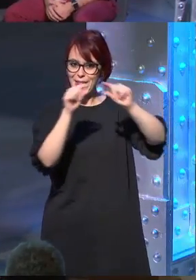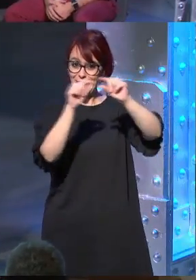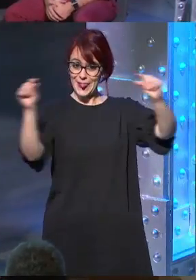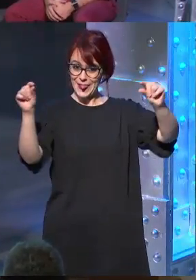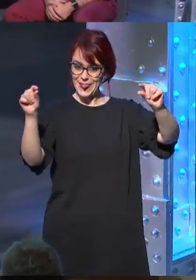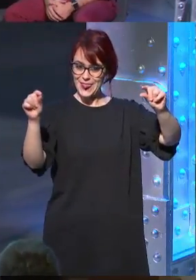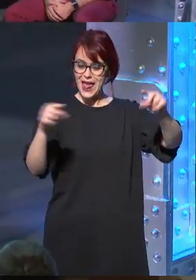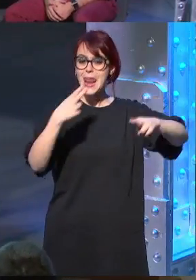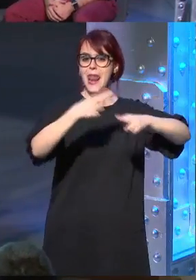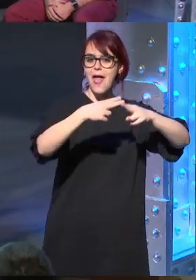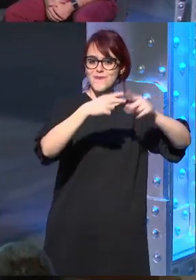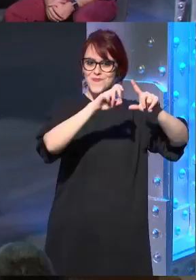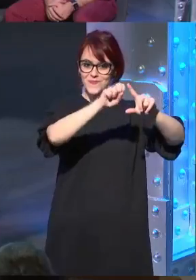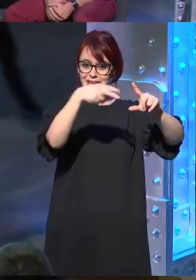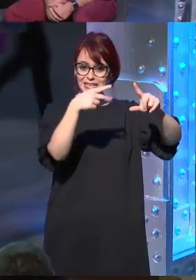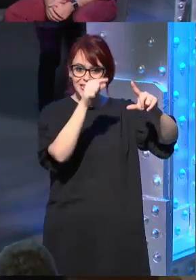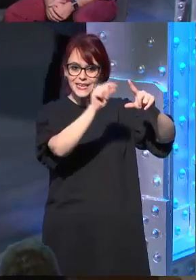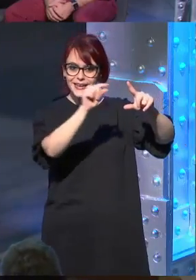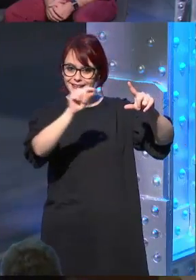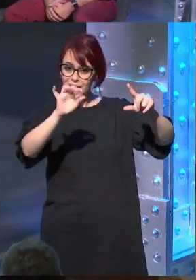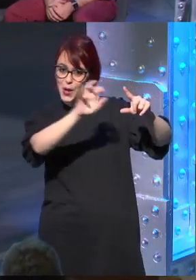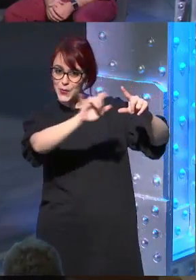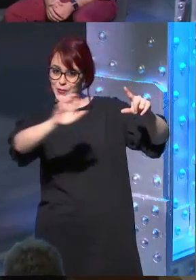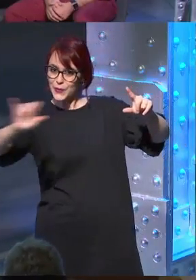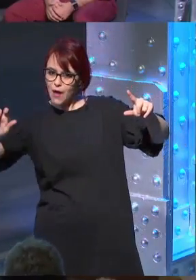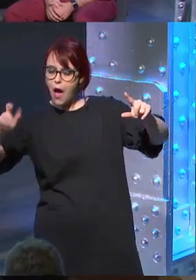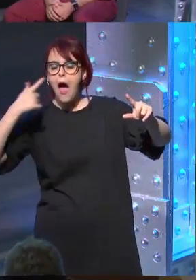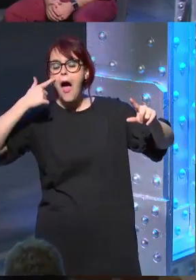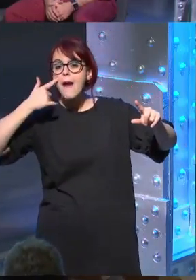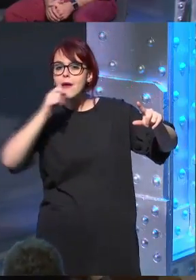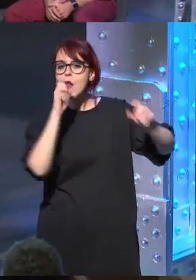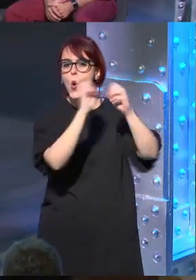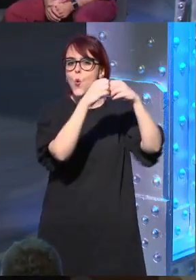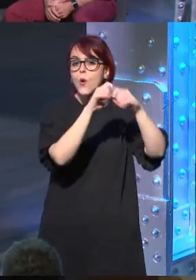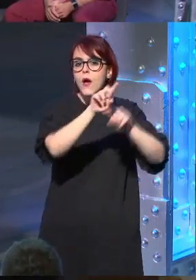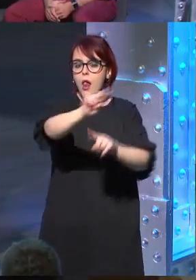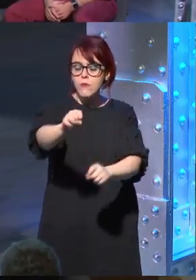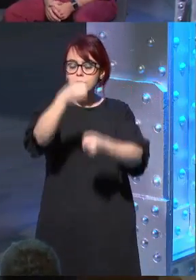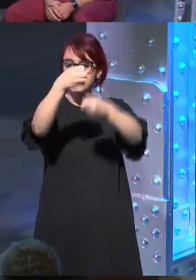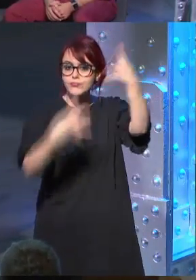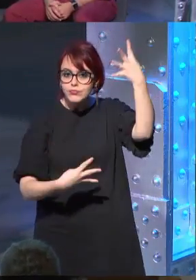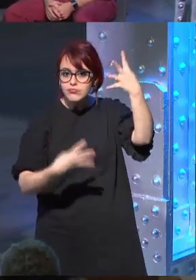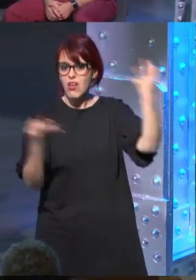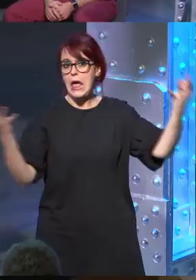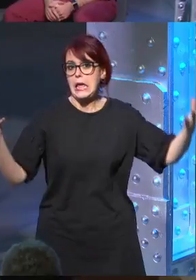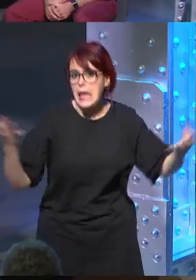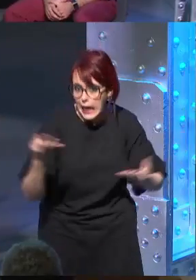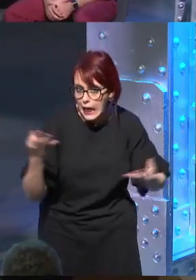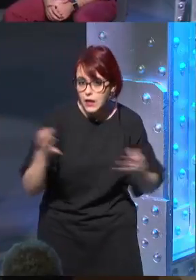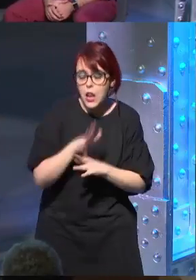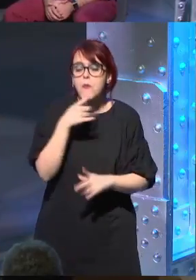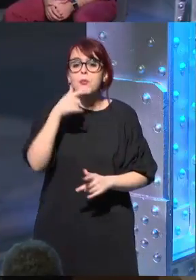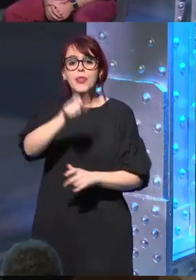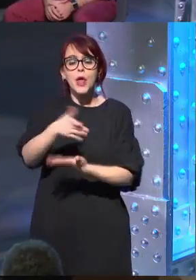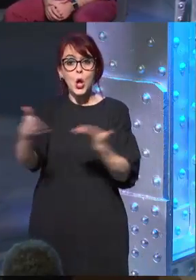It was pretty clear. Do you know what Google yourself is? Have you ever tried to look